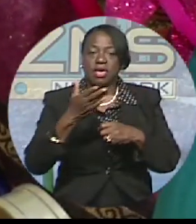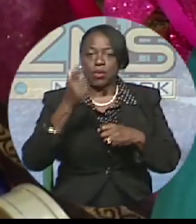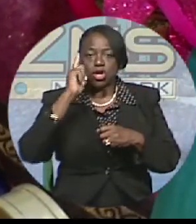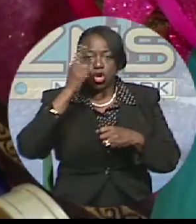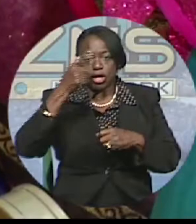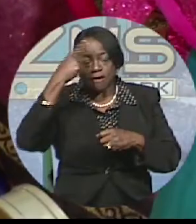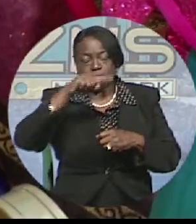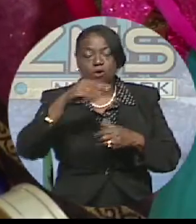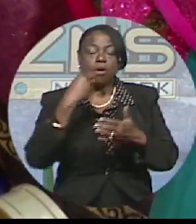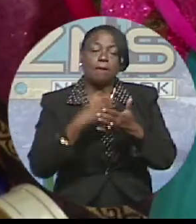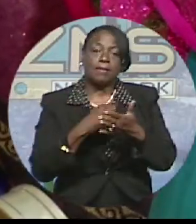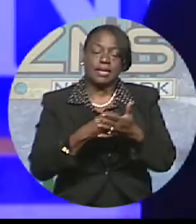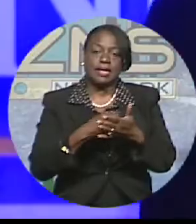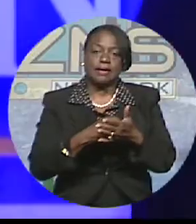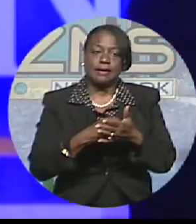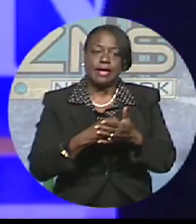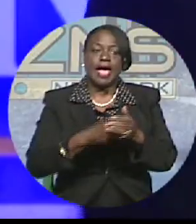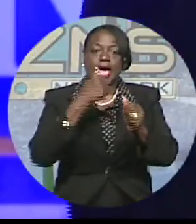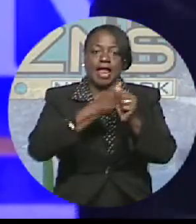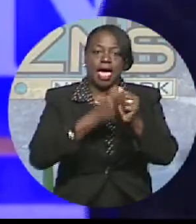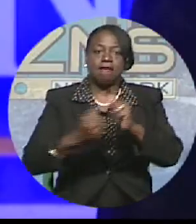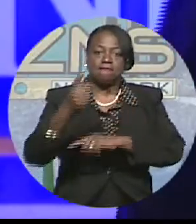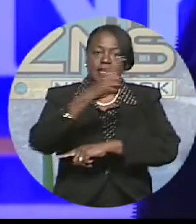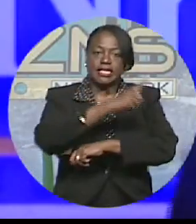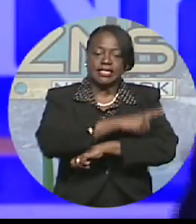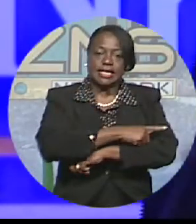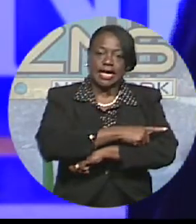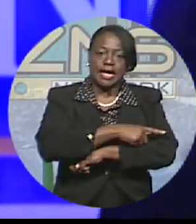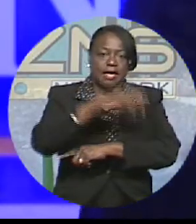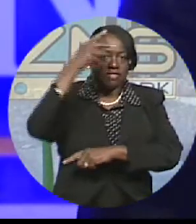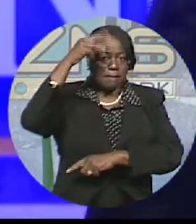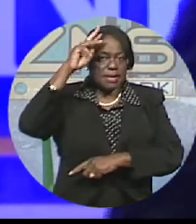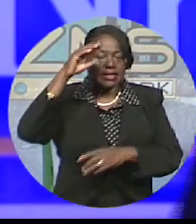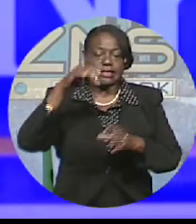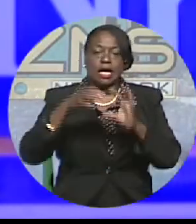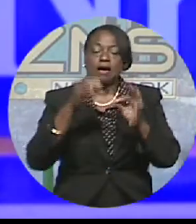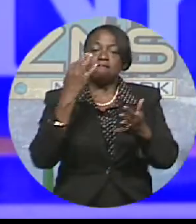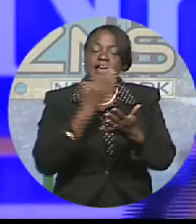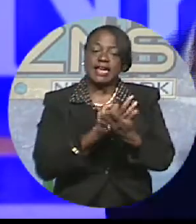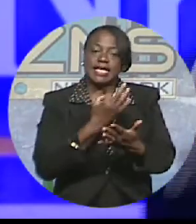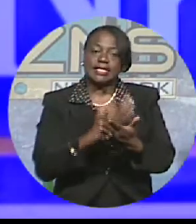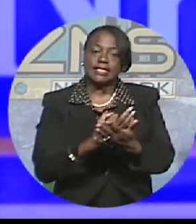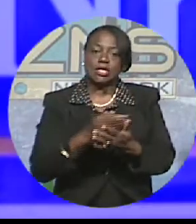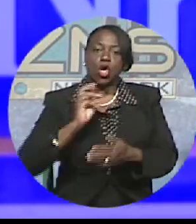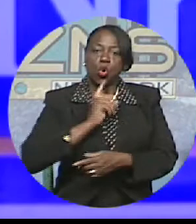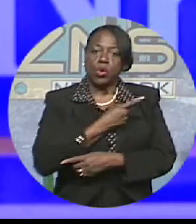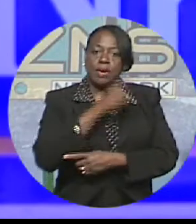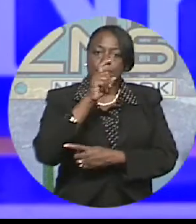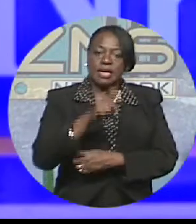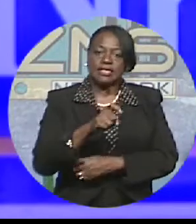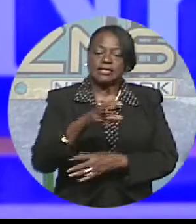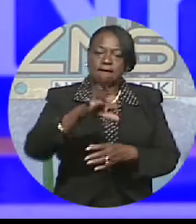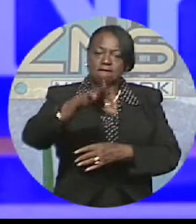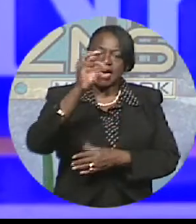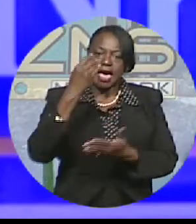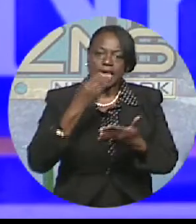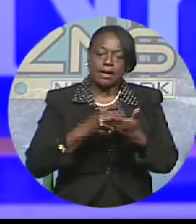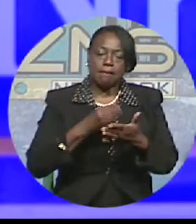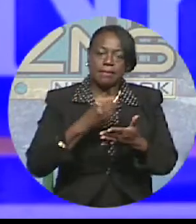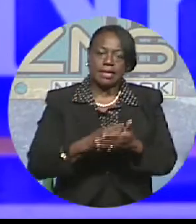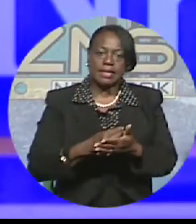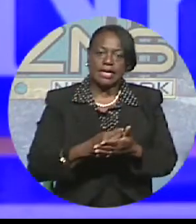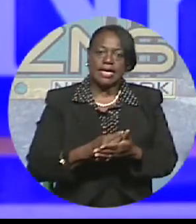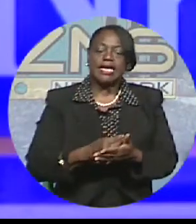money. And every day as the Minister of Finance, we have to find money. Mr. Christie says with